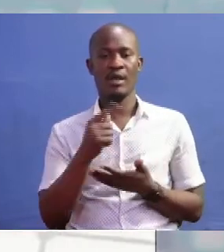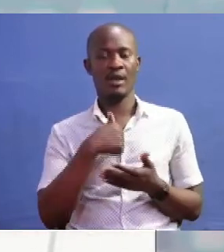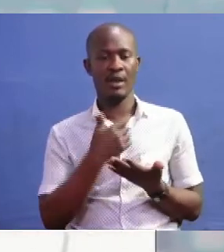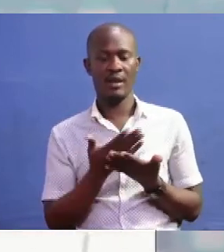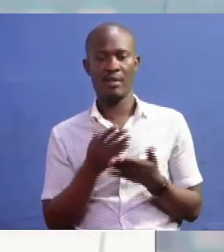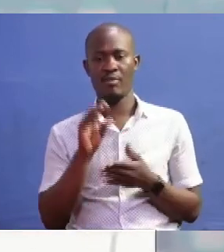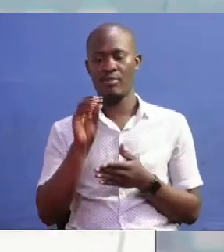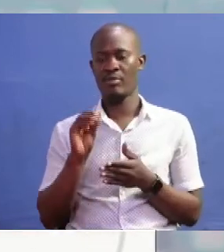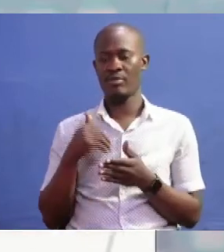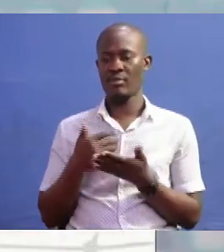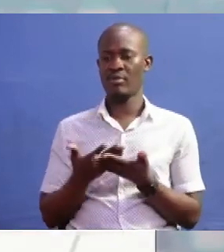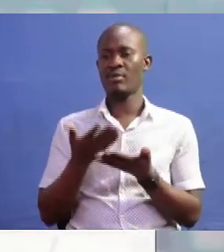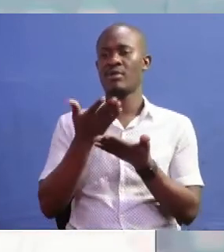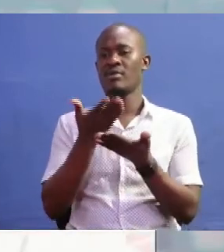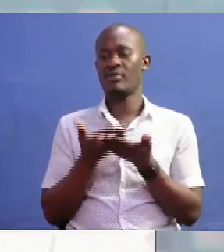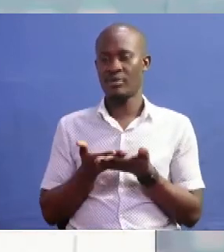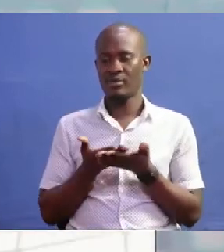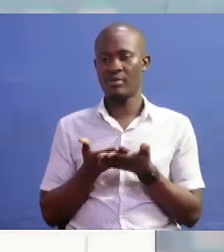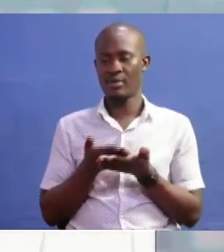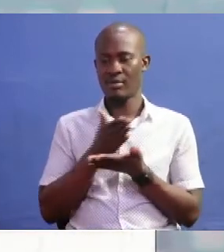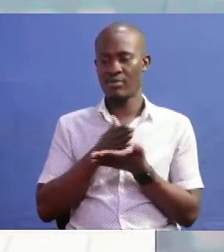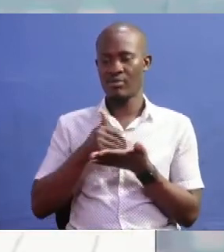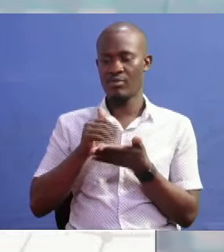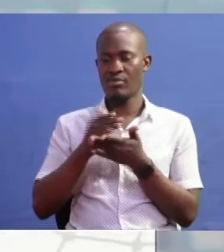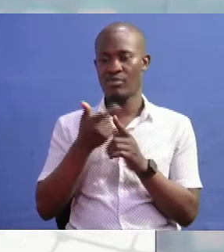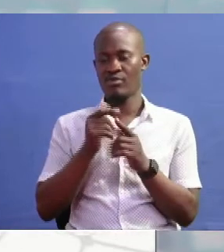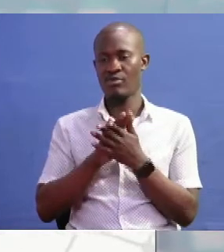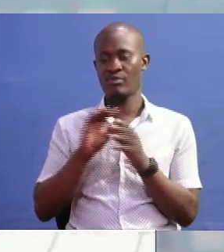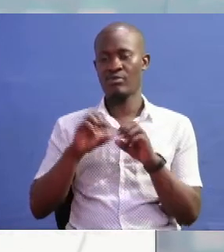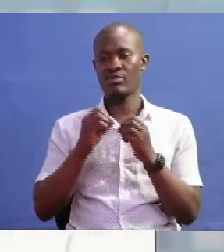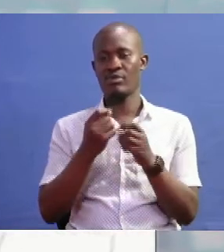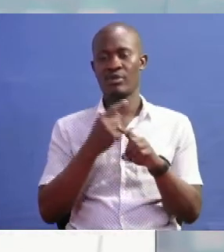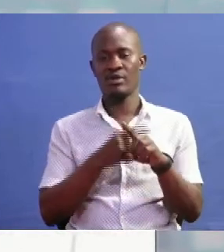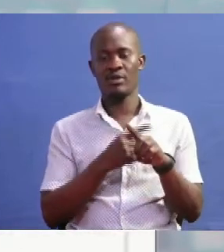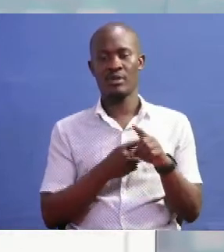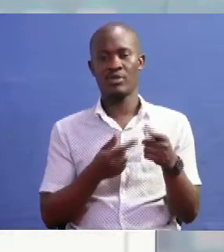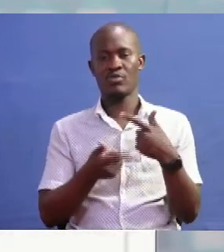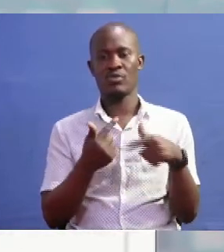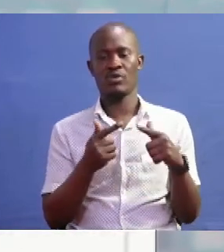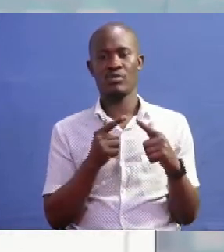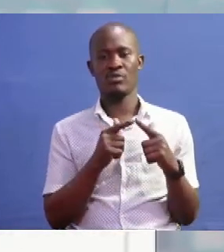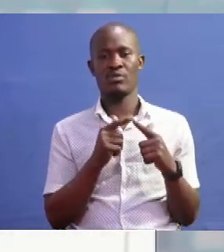or even you'll be receiving dividends from the SACCO. Mm-hmm. Yes, and now when it comes to